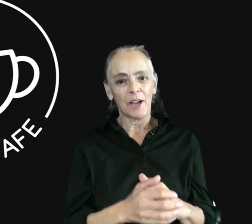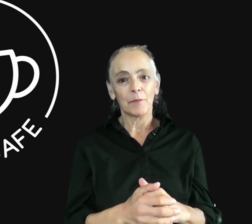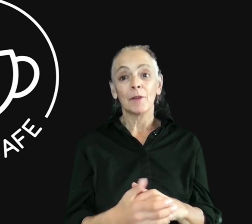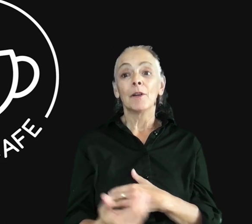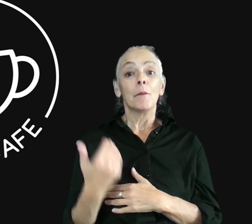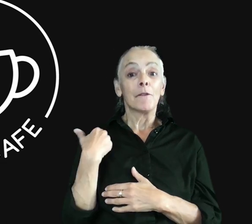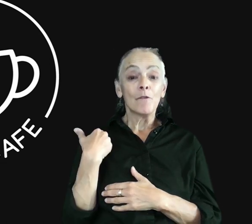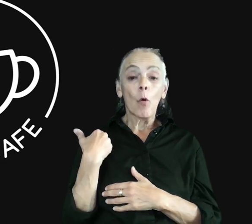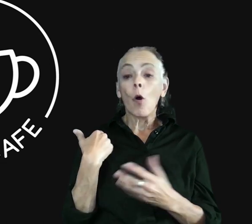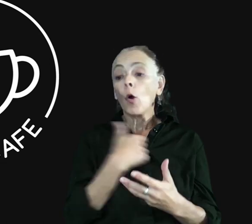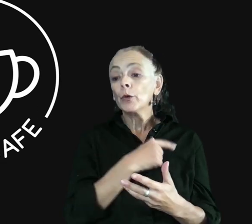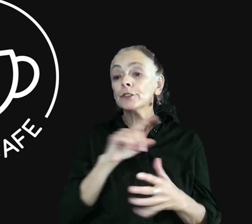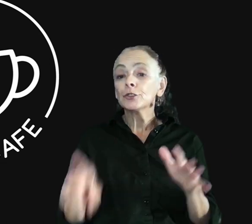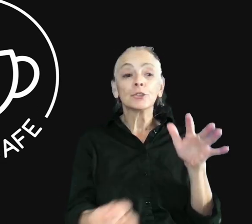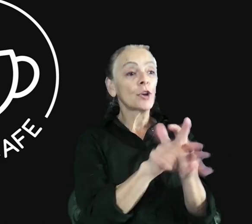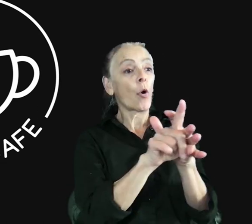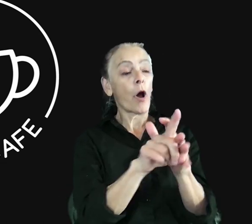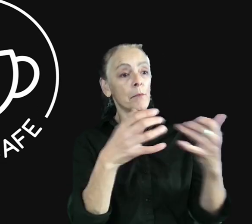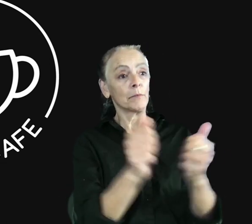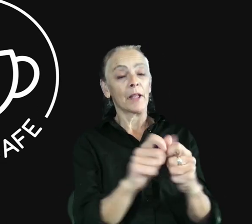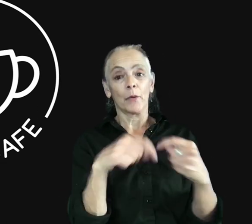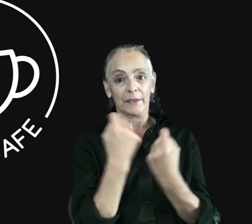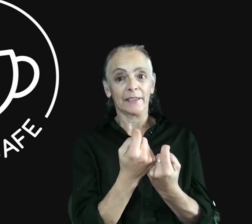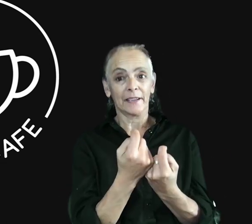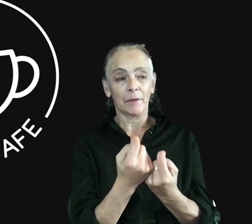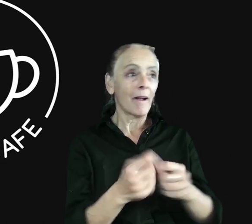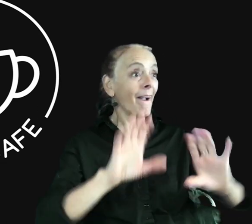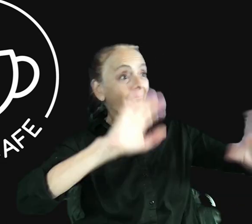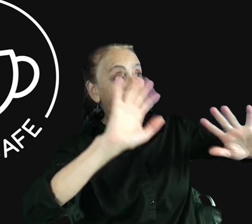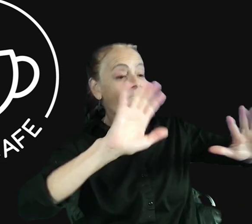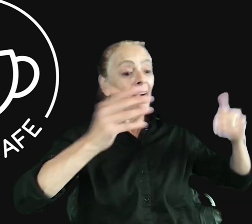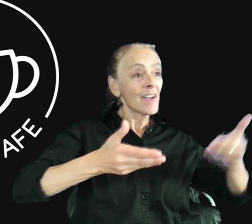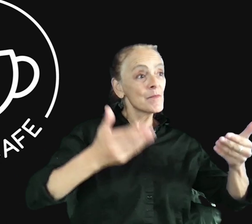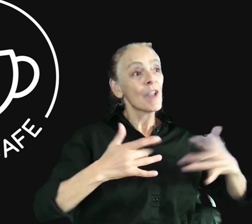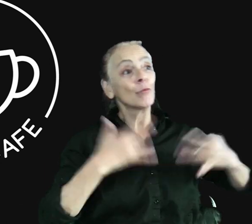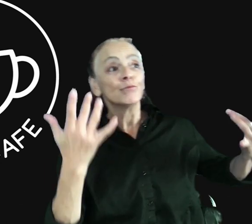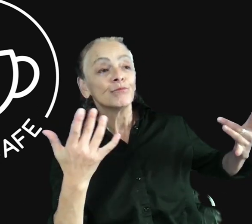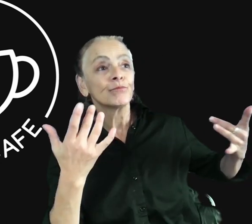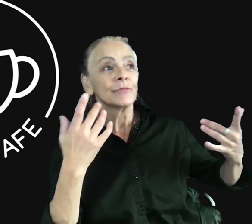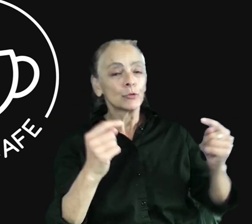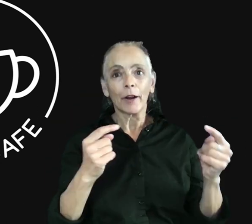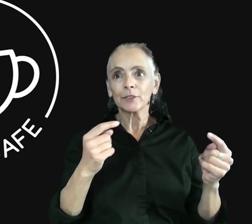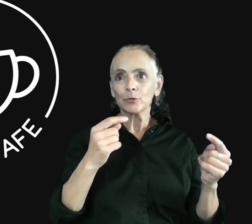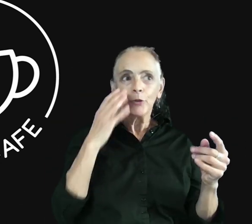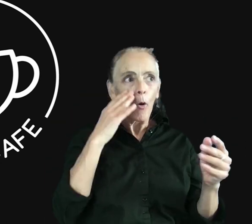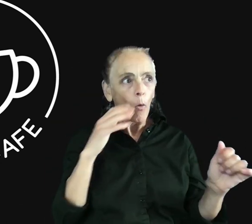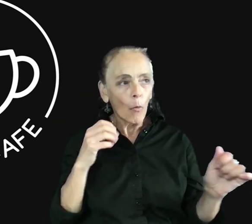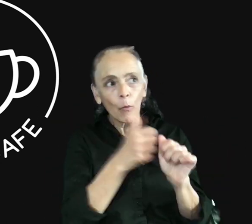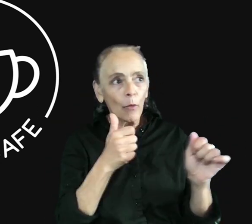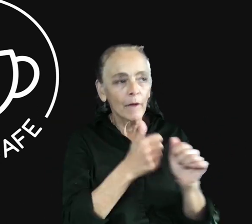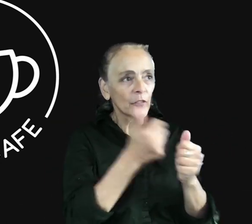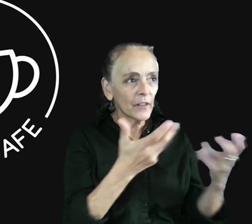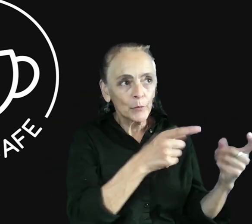showing up and playing with the team to try and like hey here we are like what's going on trying to keep up to date trying to learn the game